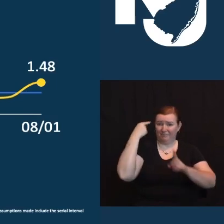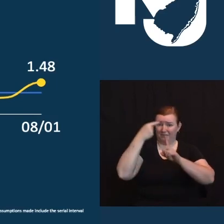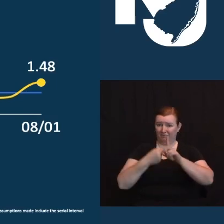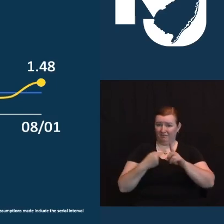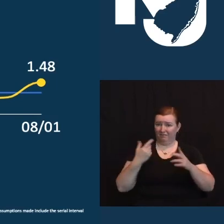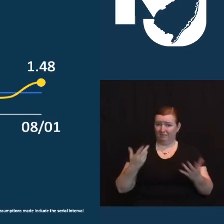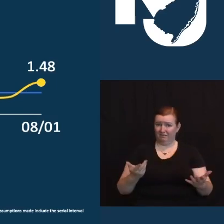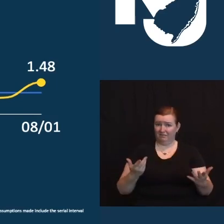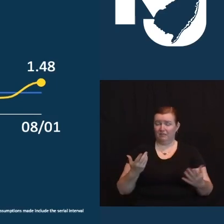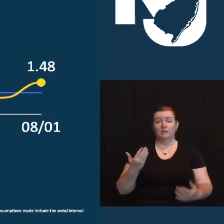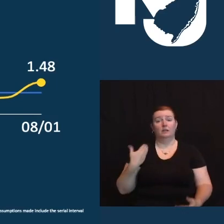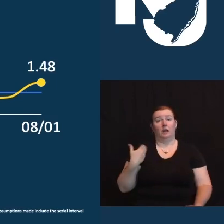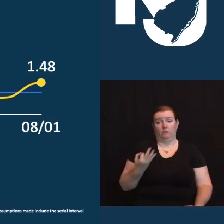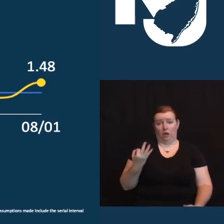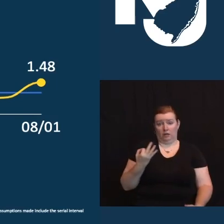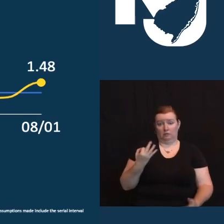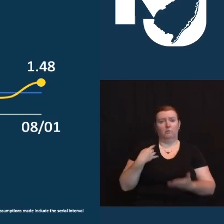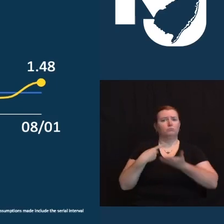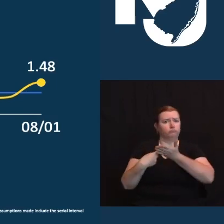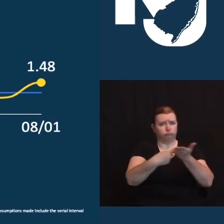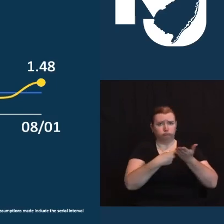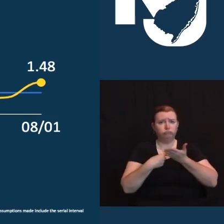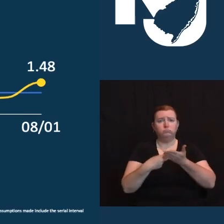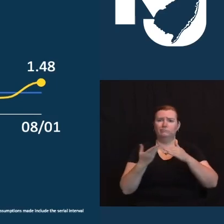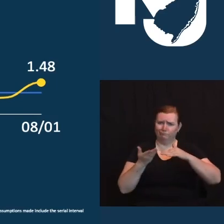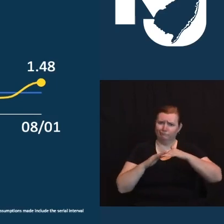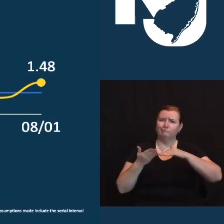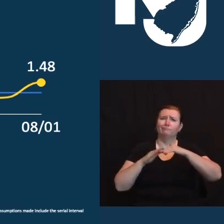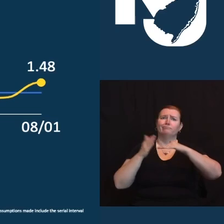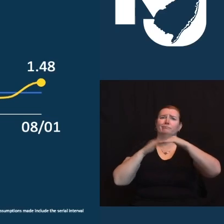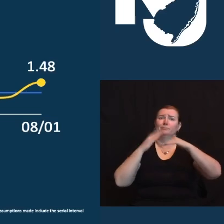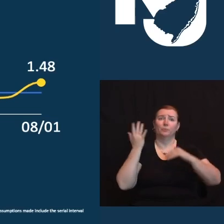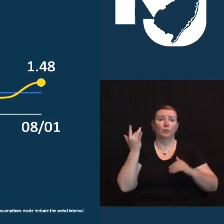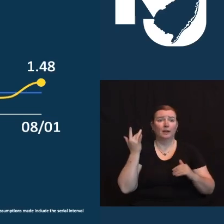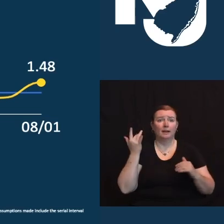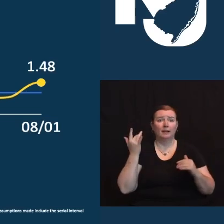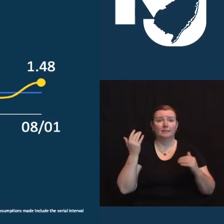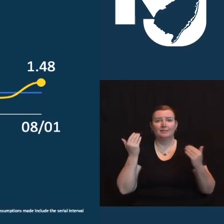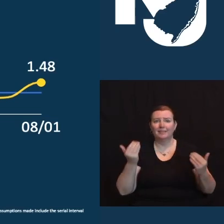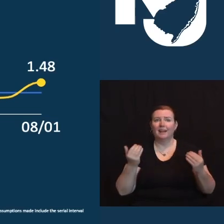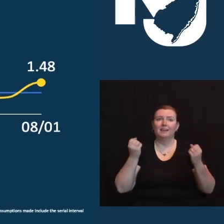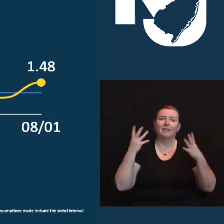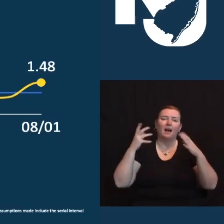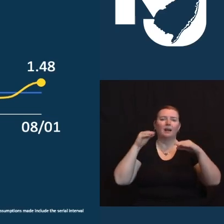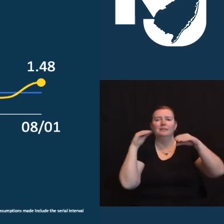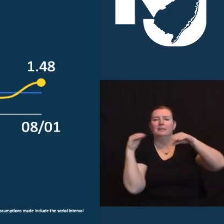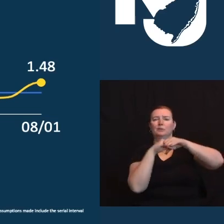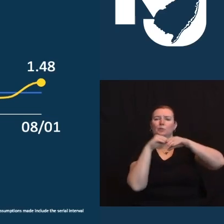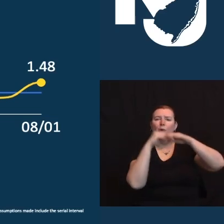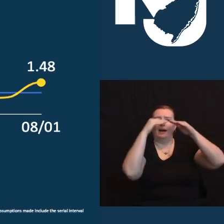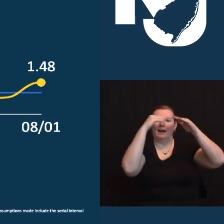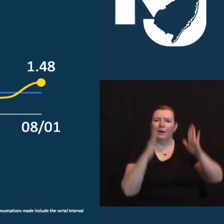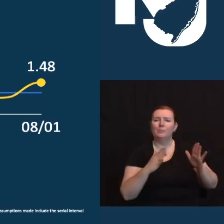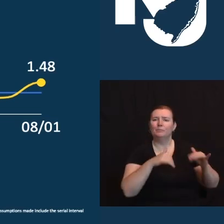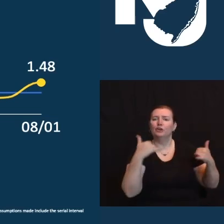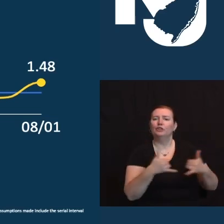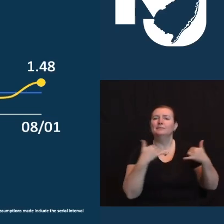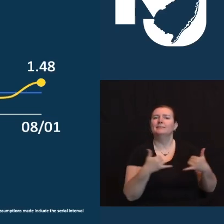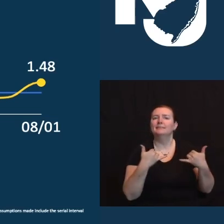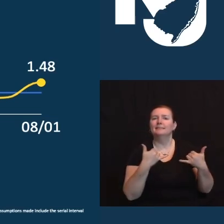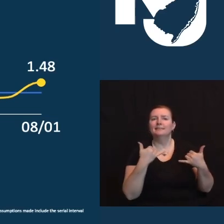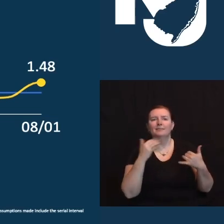believe that some of this increase is attributable to the number of indoor house parties and other events which we have been seeing across